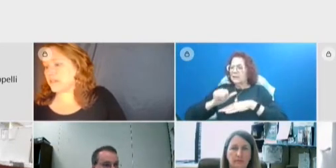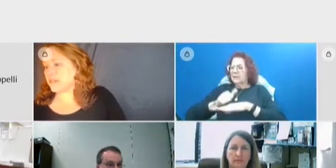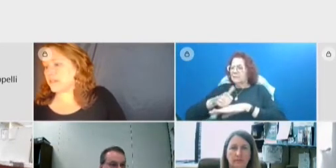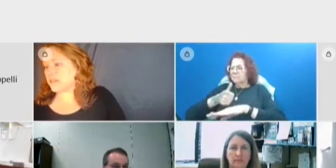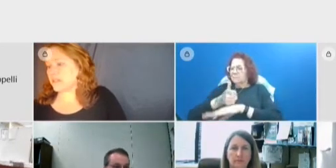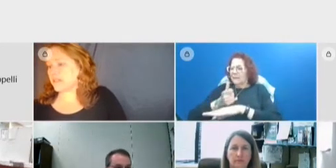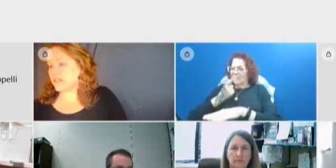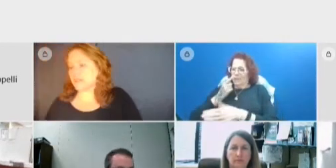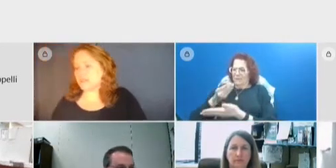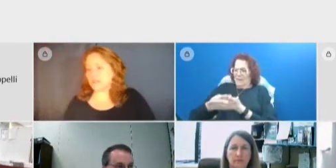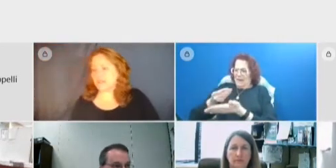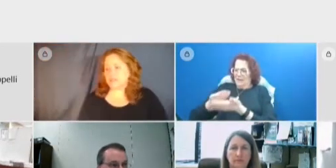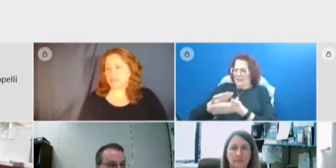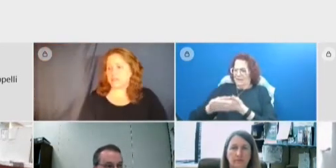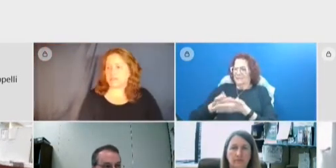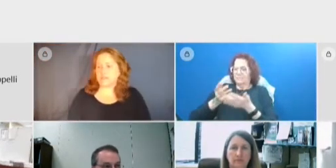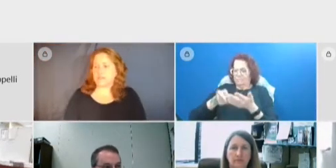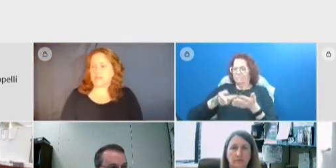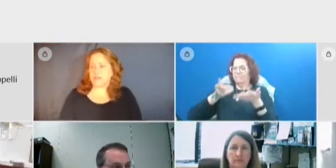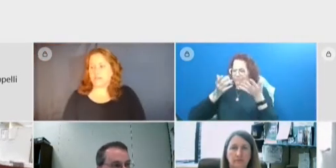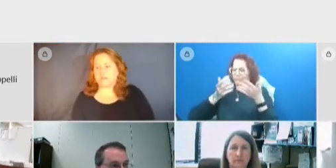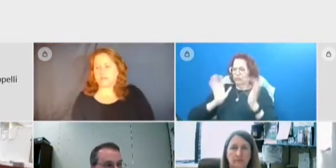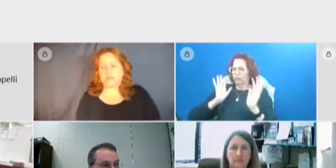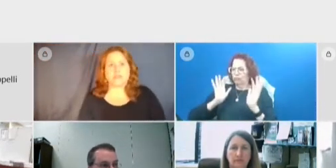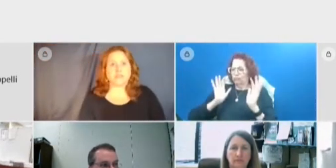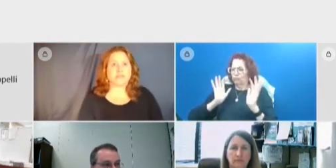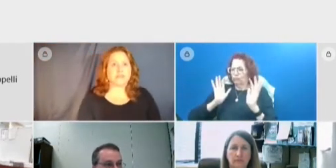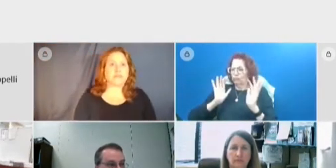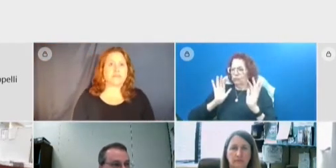audit in February of this year,